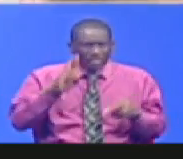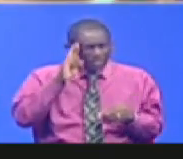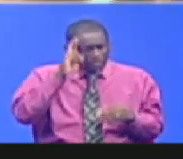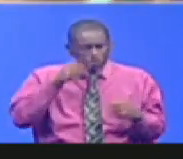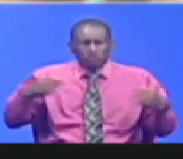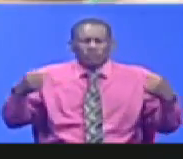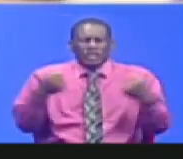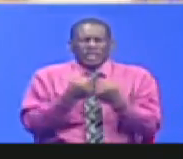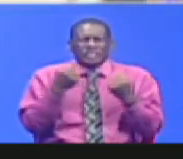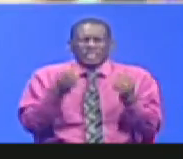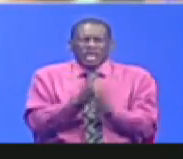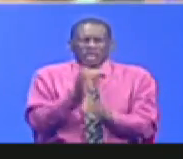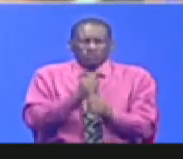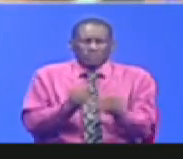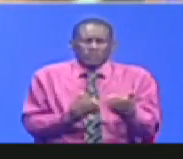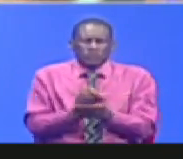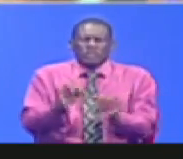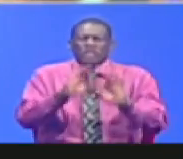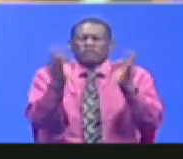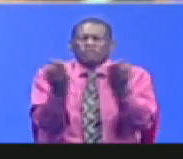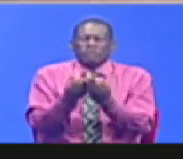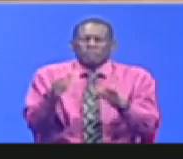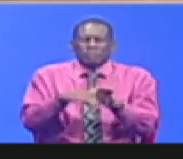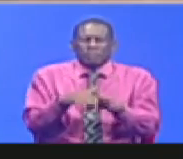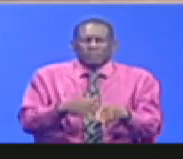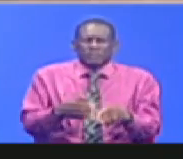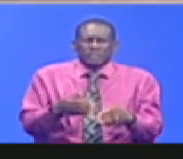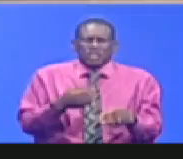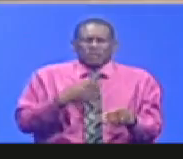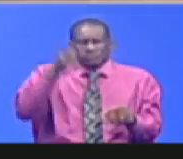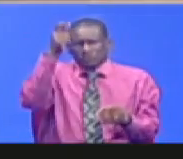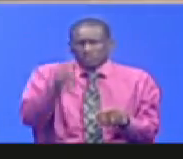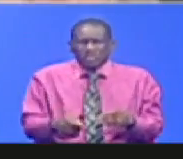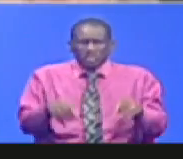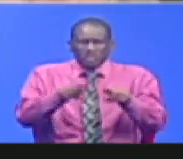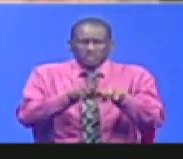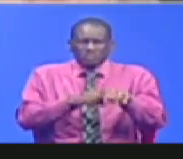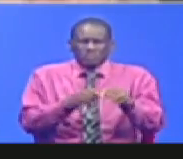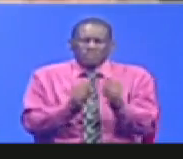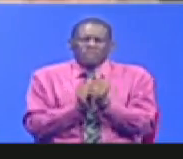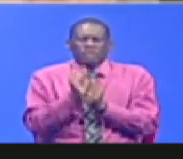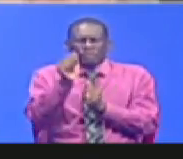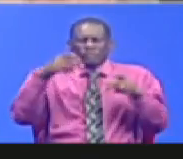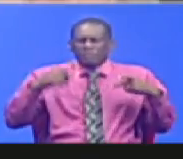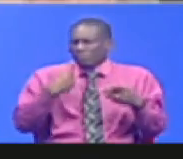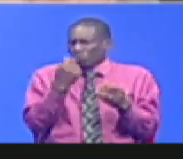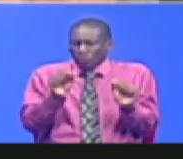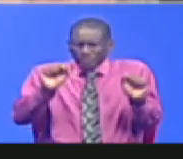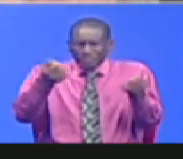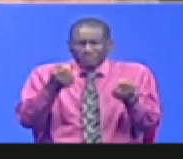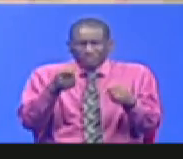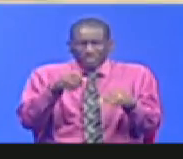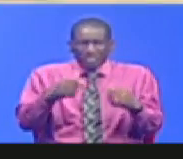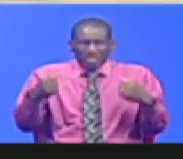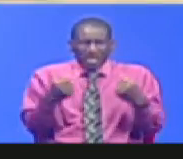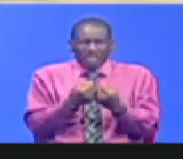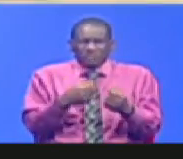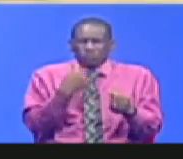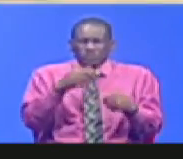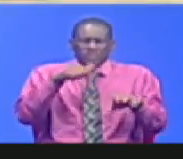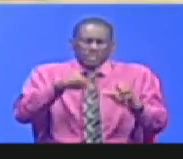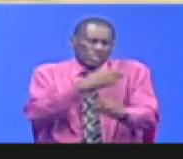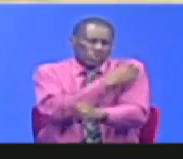accident and ensure that her family gets justice. Meanwhile, 15 survivors of the accident who were admitted at Likuyani